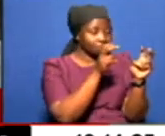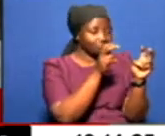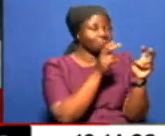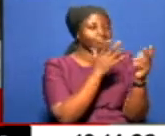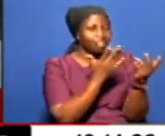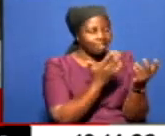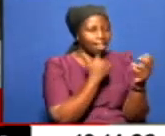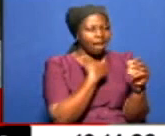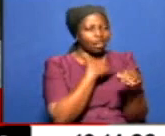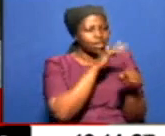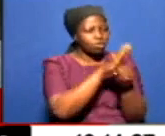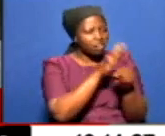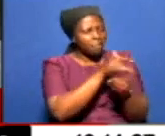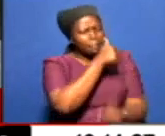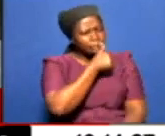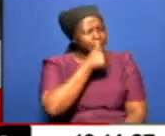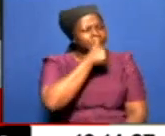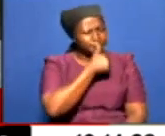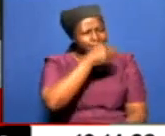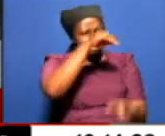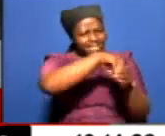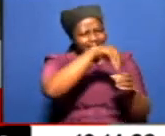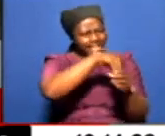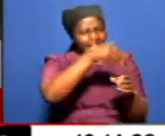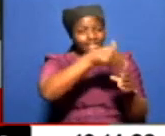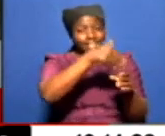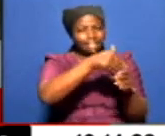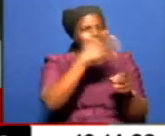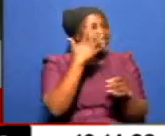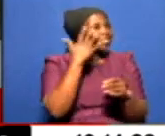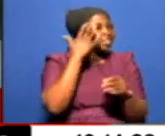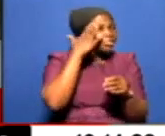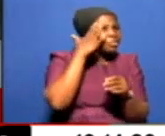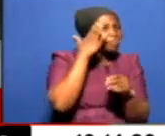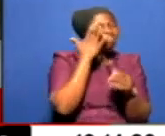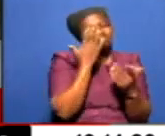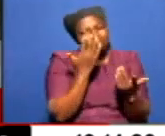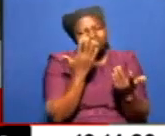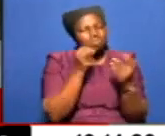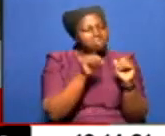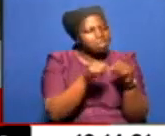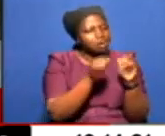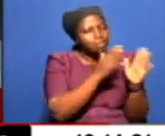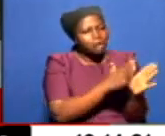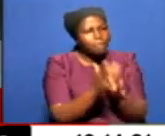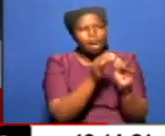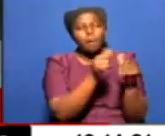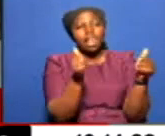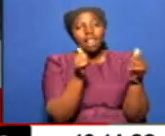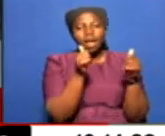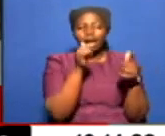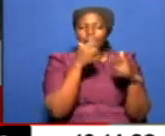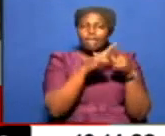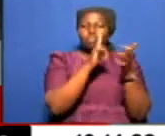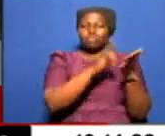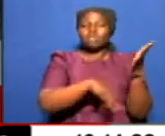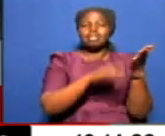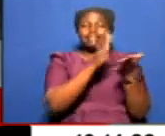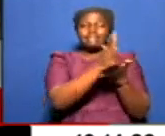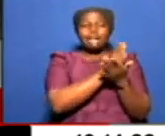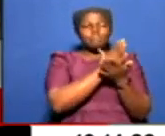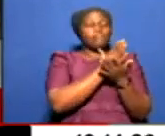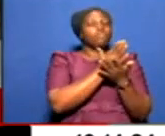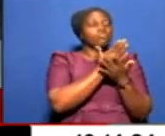secrets involved, so that we know, of course, you can be able to prepare well. But what are some of the efforts that have been done since the